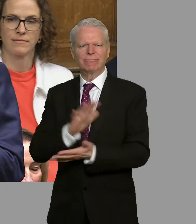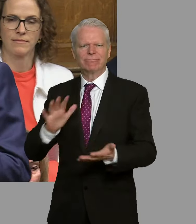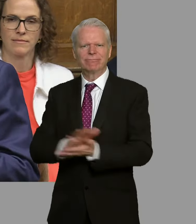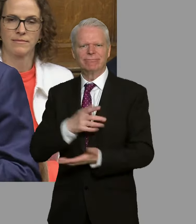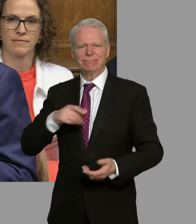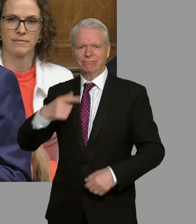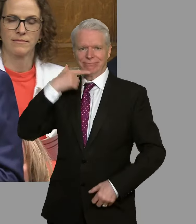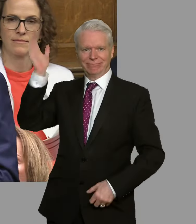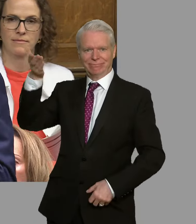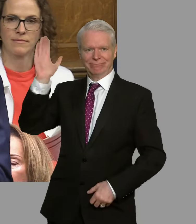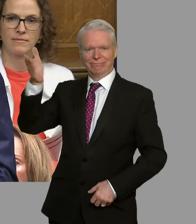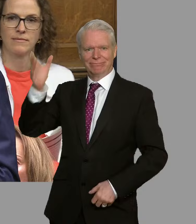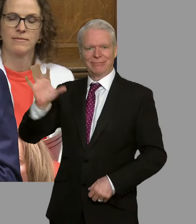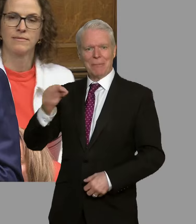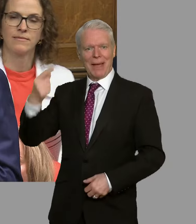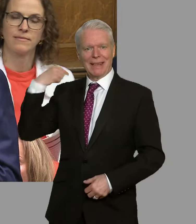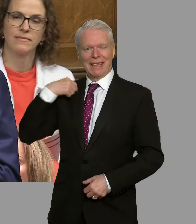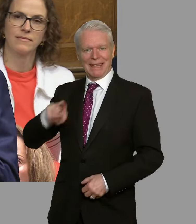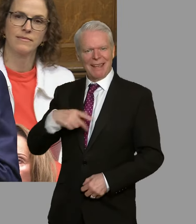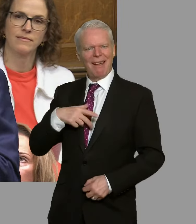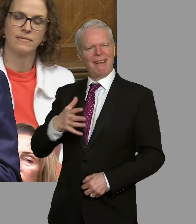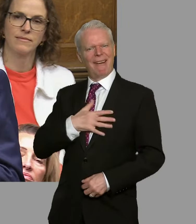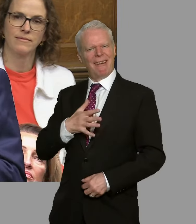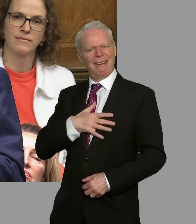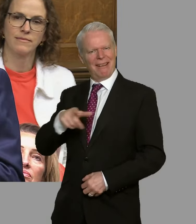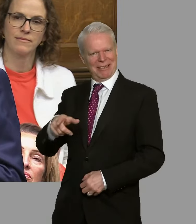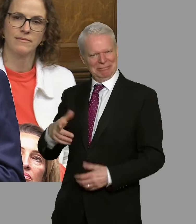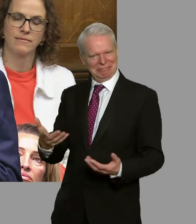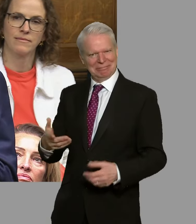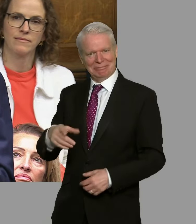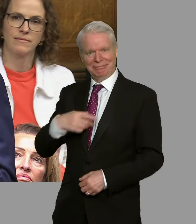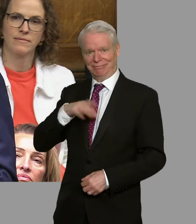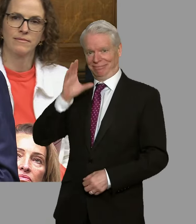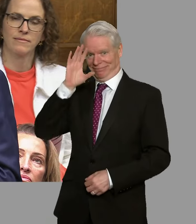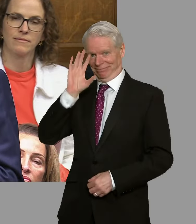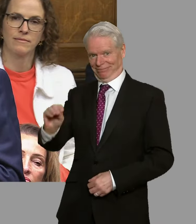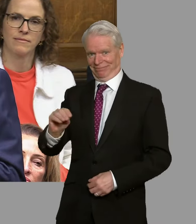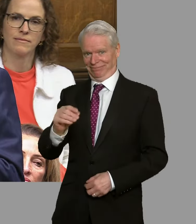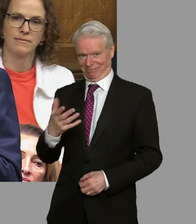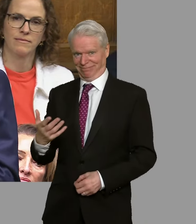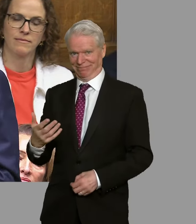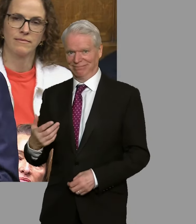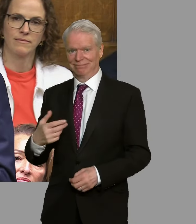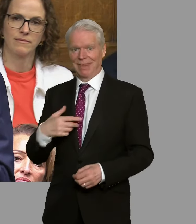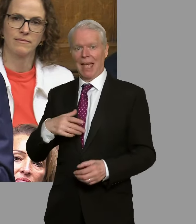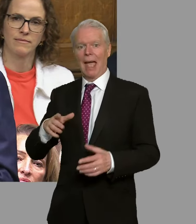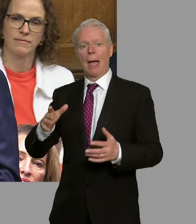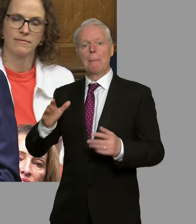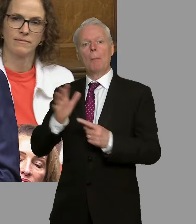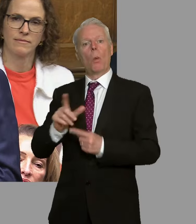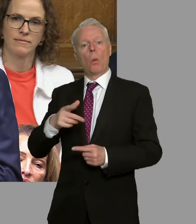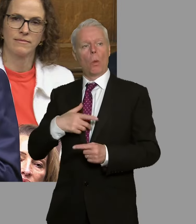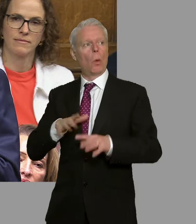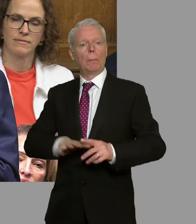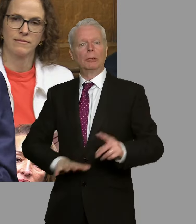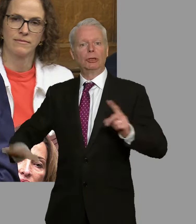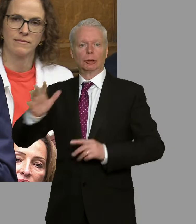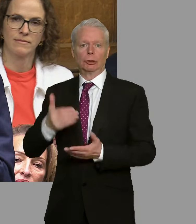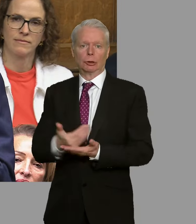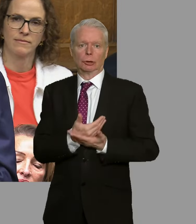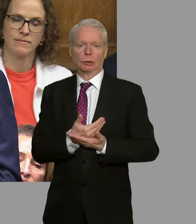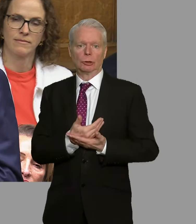As a matter of national security. Over the weekend, an illegal immigrant from Iran, who we believe came by boat, was arrested in the north of England